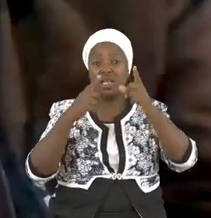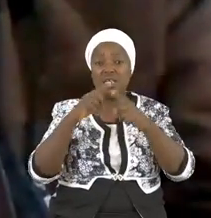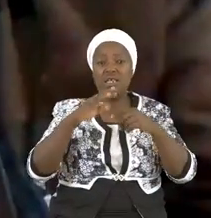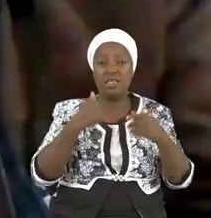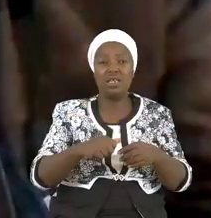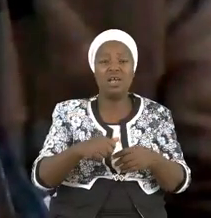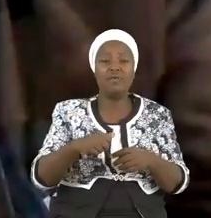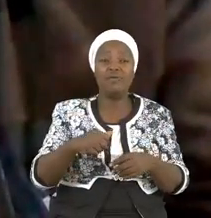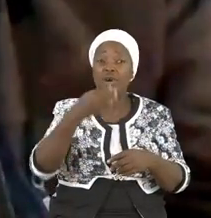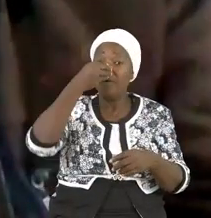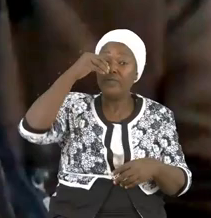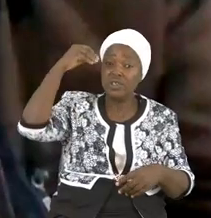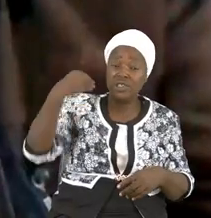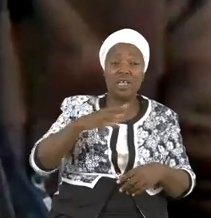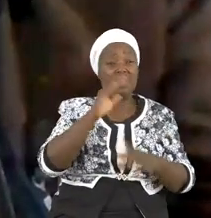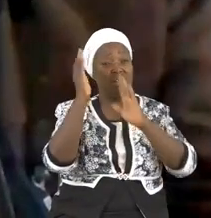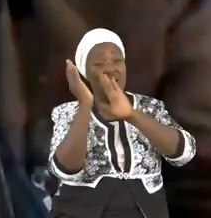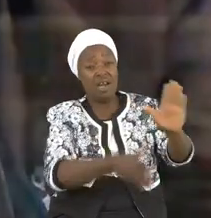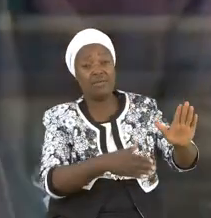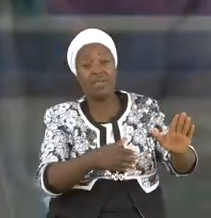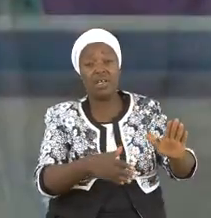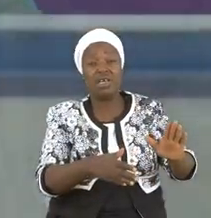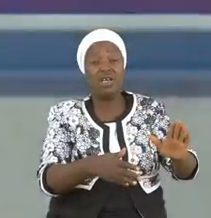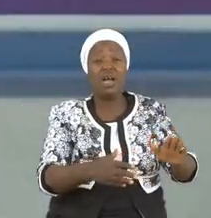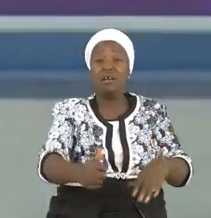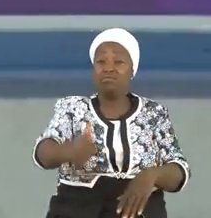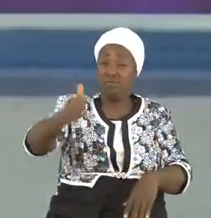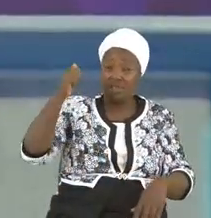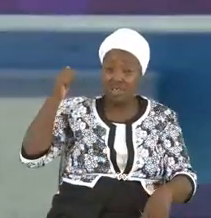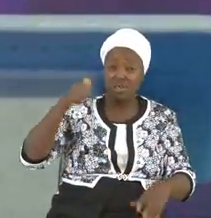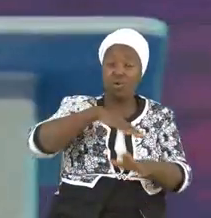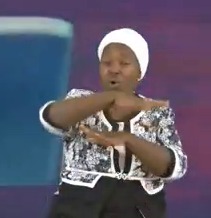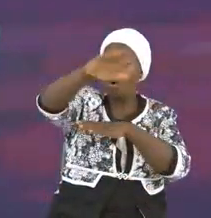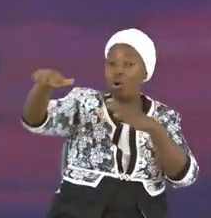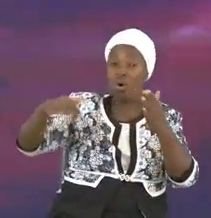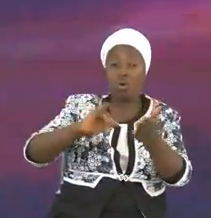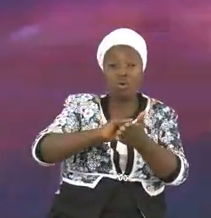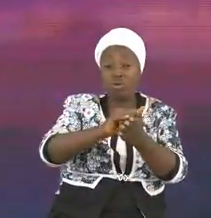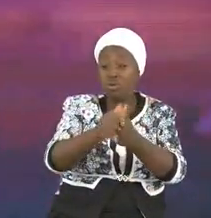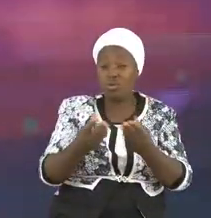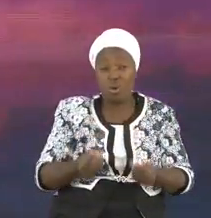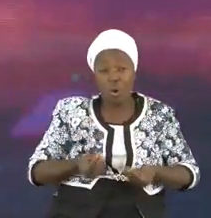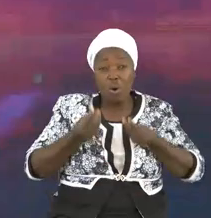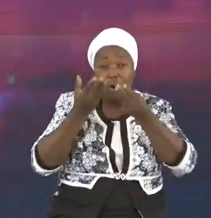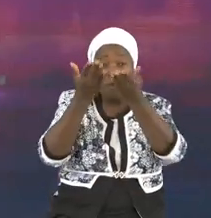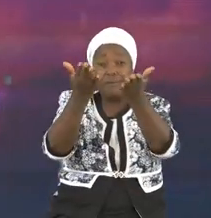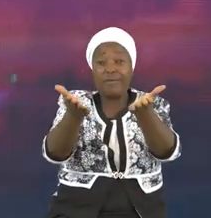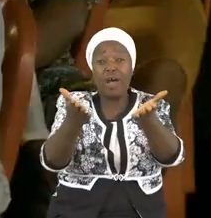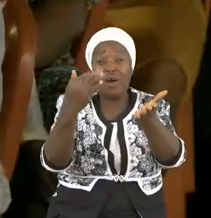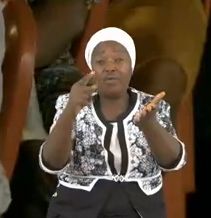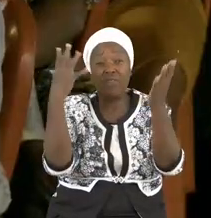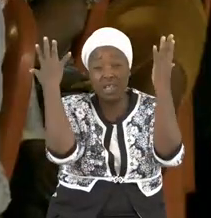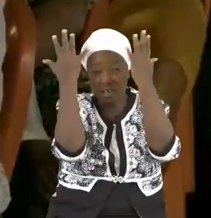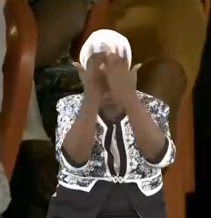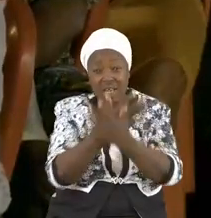now rejects and renounces all the offer of the darkness of the